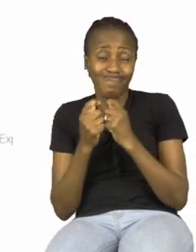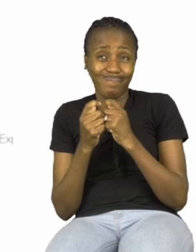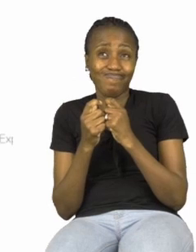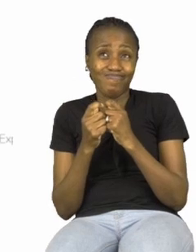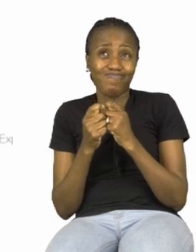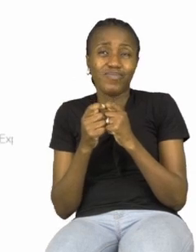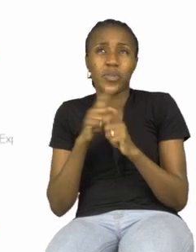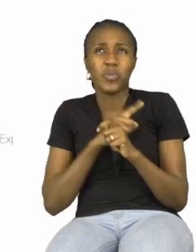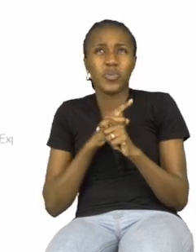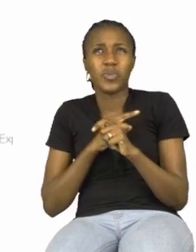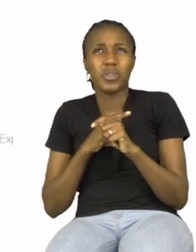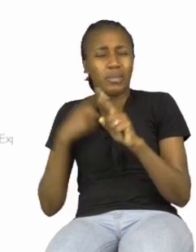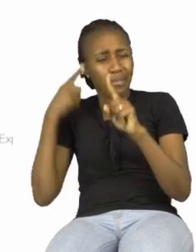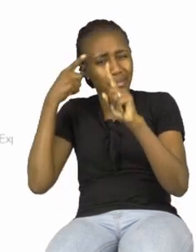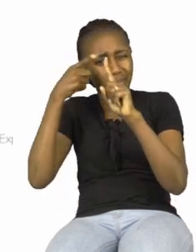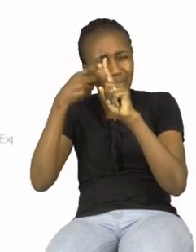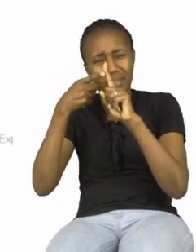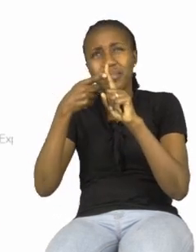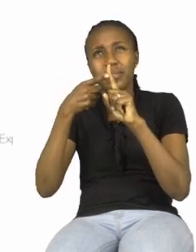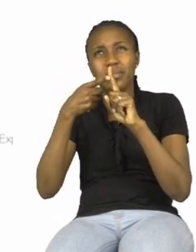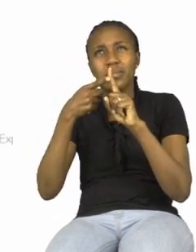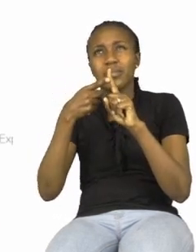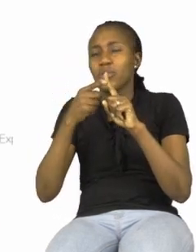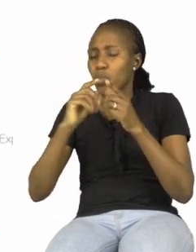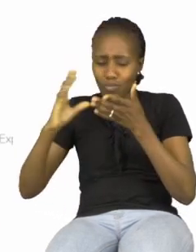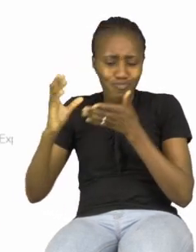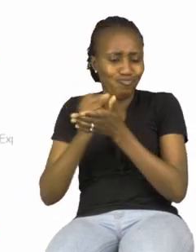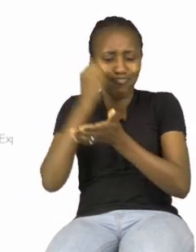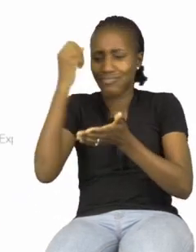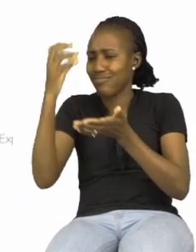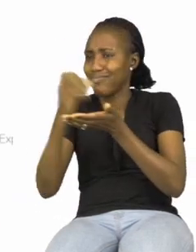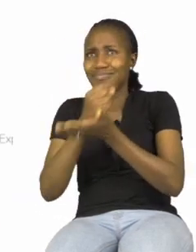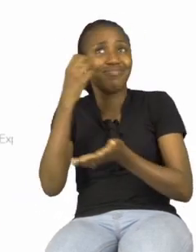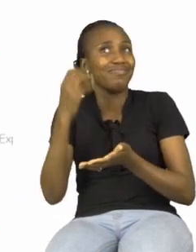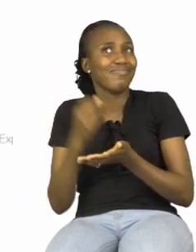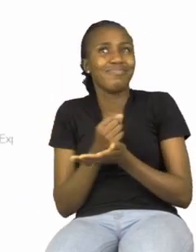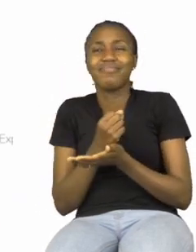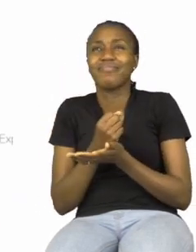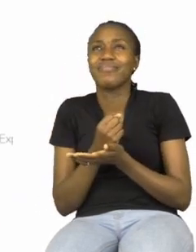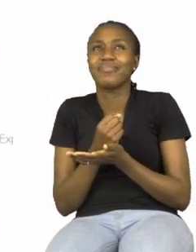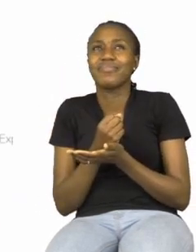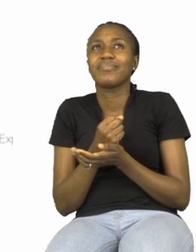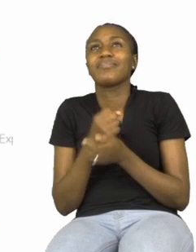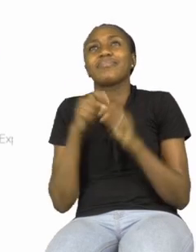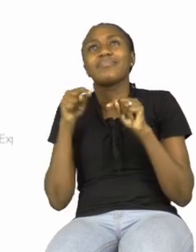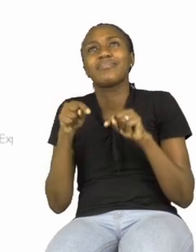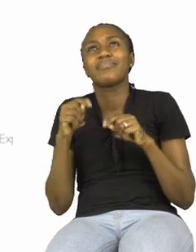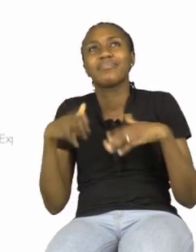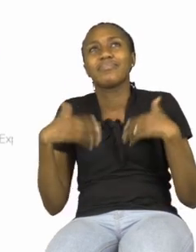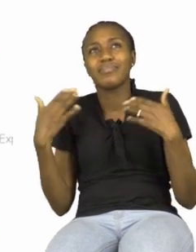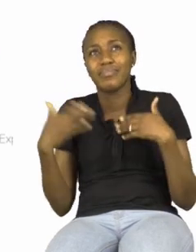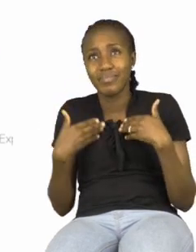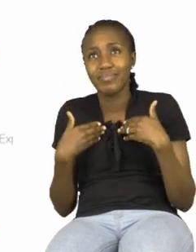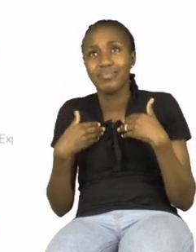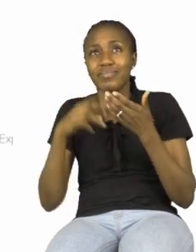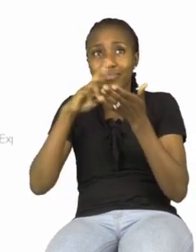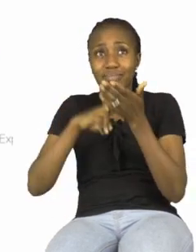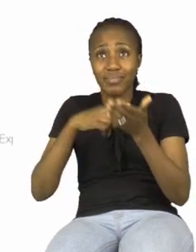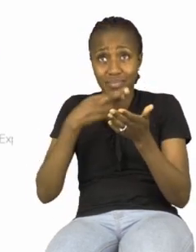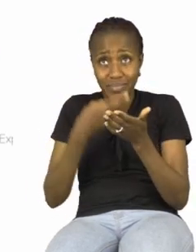spirit, winning characteristics. So it's unfortunate that we both cannot go and represent Africa there, but I know